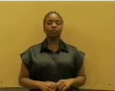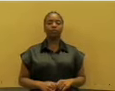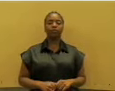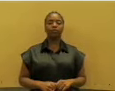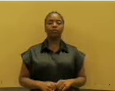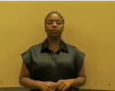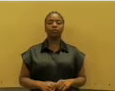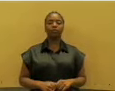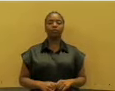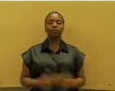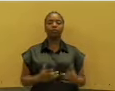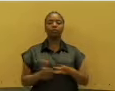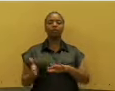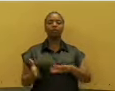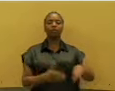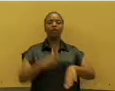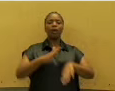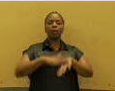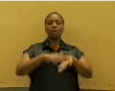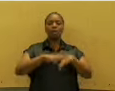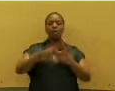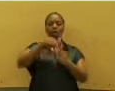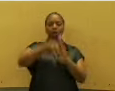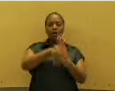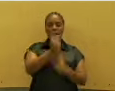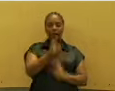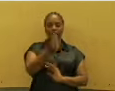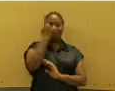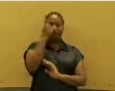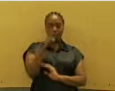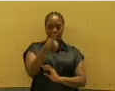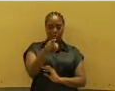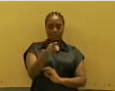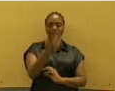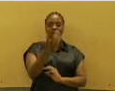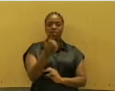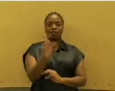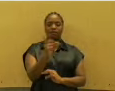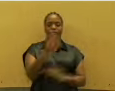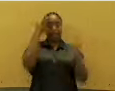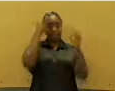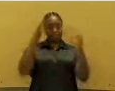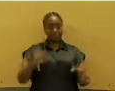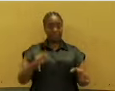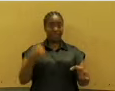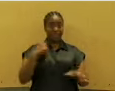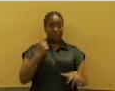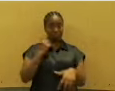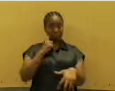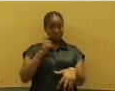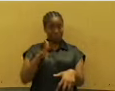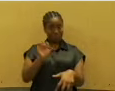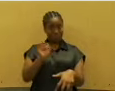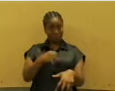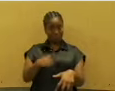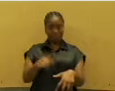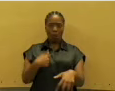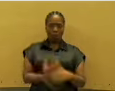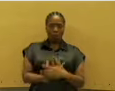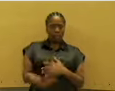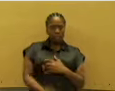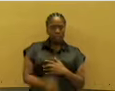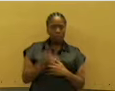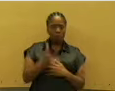Right, so a more extensive way of understanding reproductive justice would include the right to decide if and when to have a baby and to parent children in a